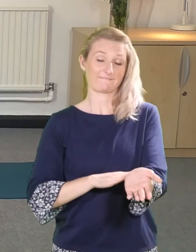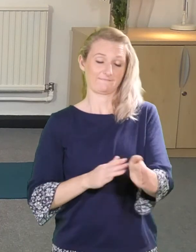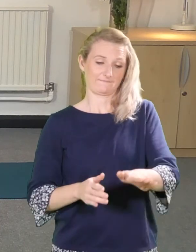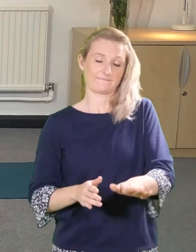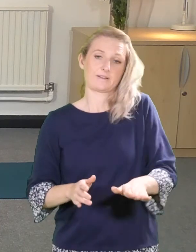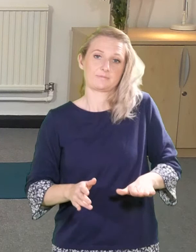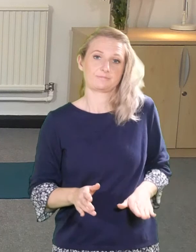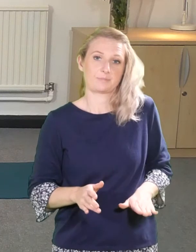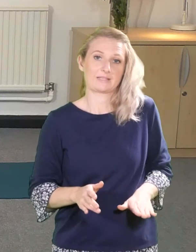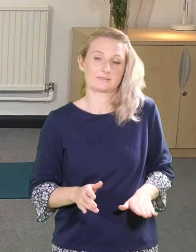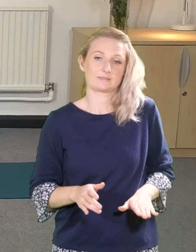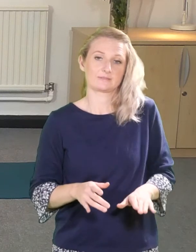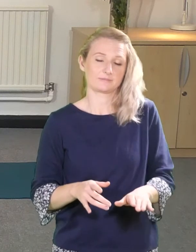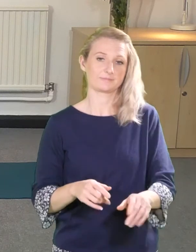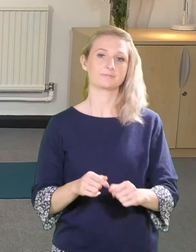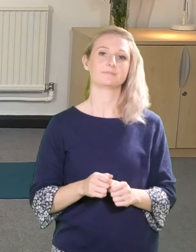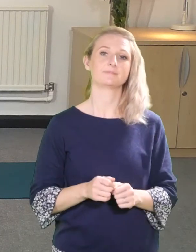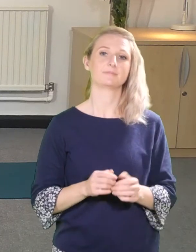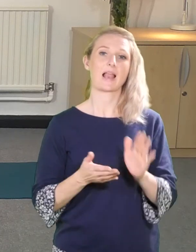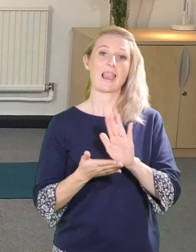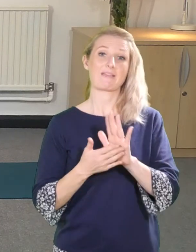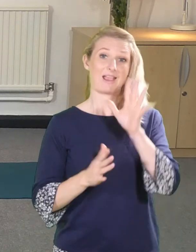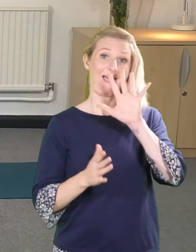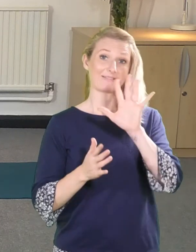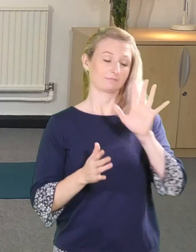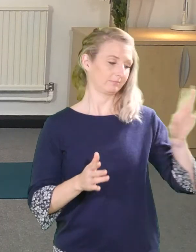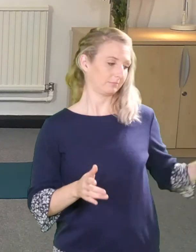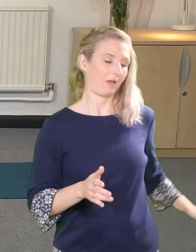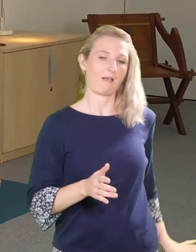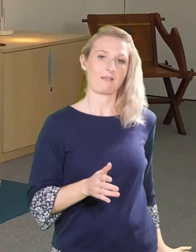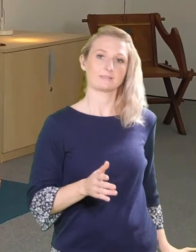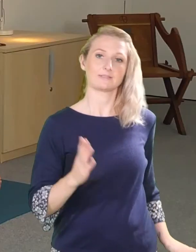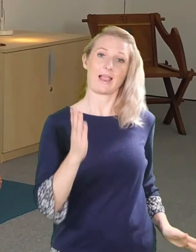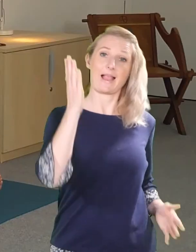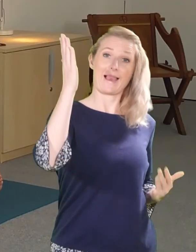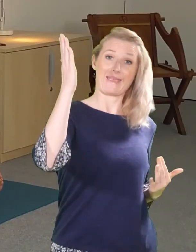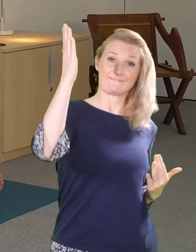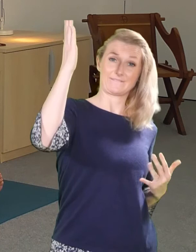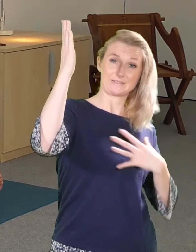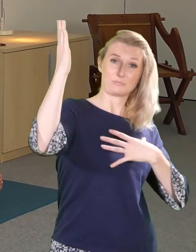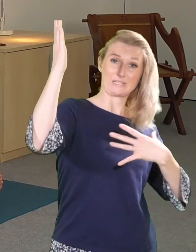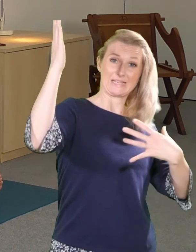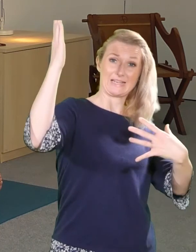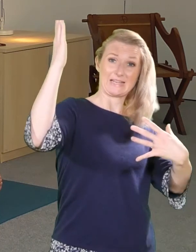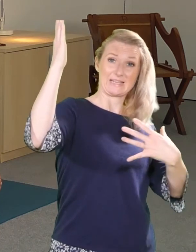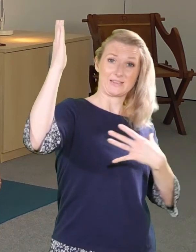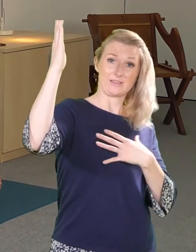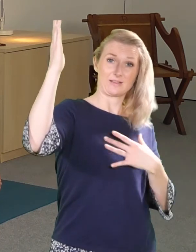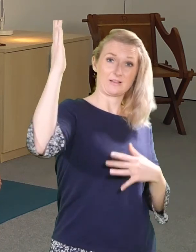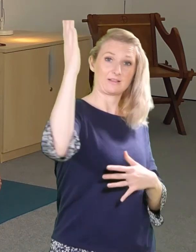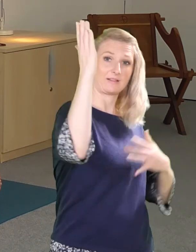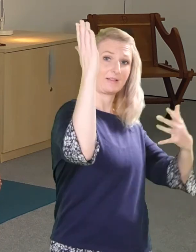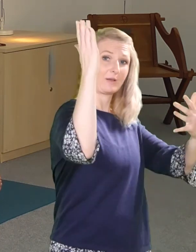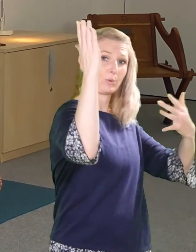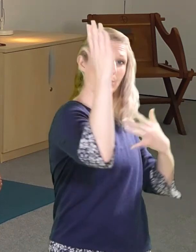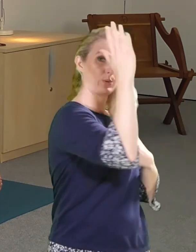bends, the left hand comes behind you, you lift, inhale, exhale, twist to the left, bring the